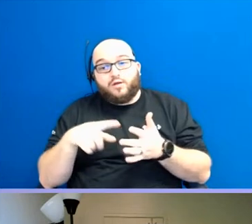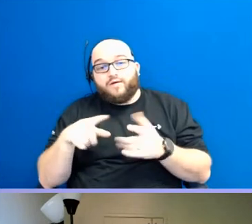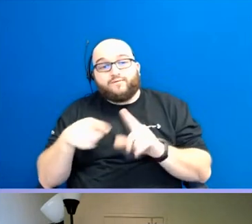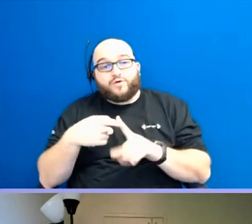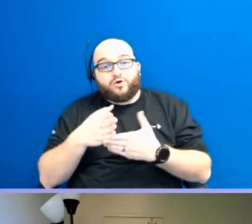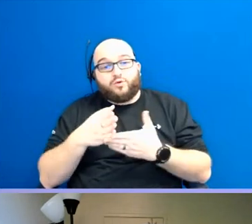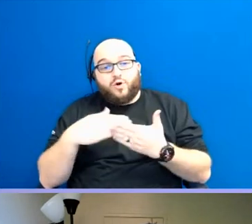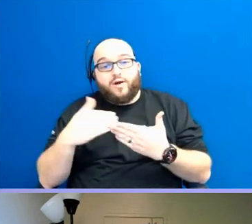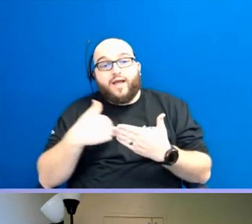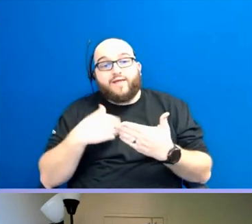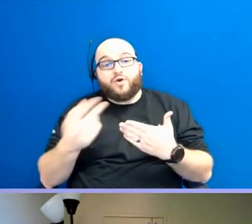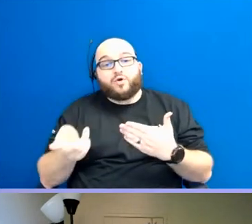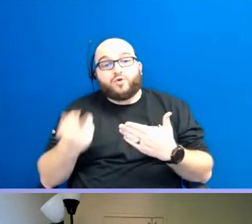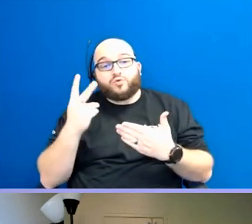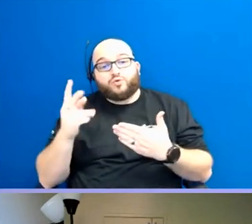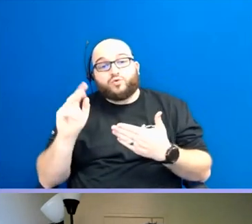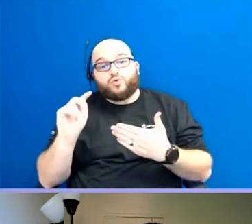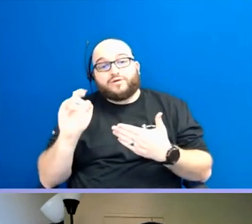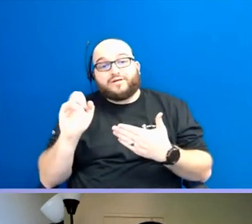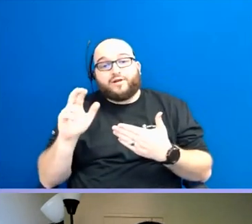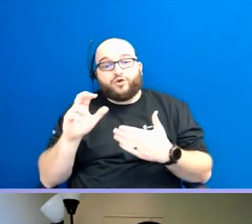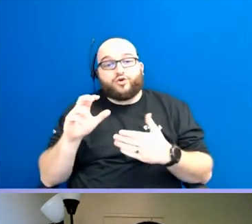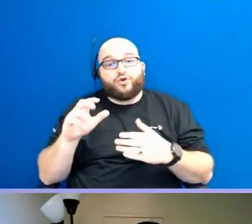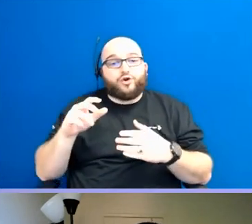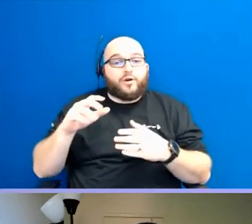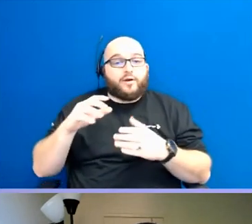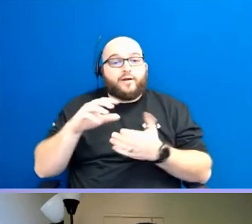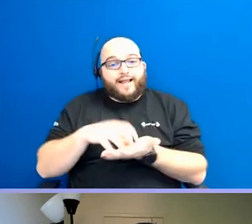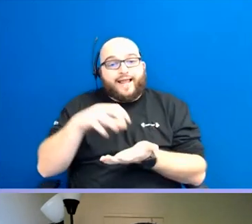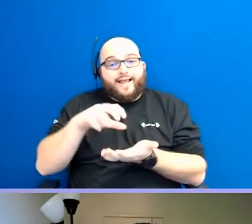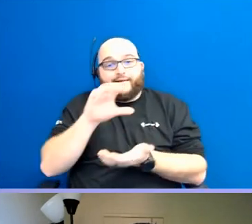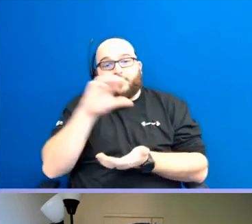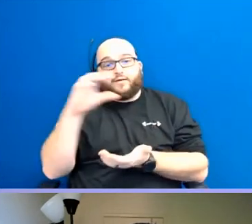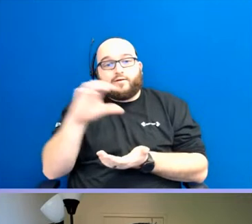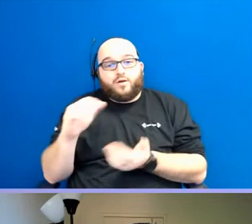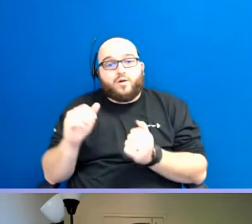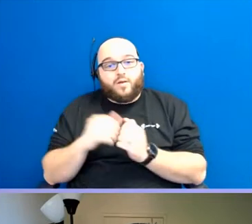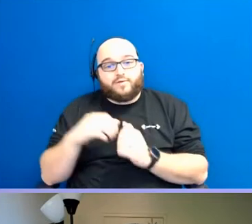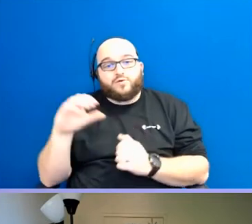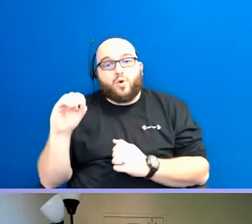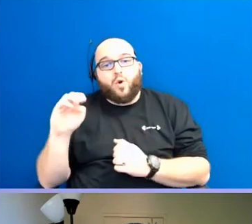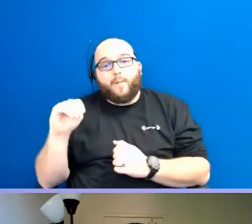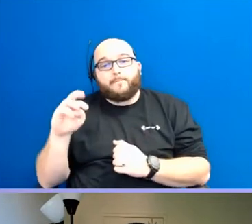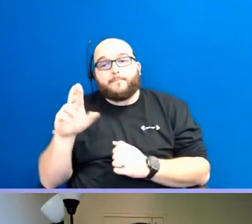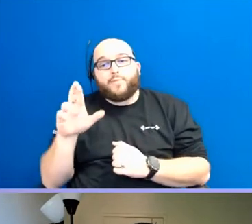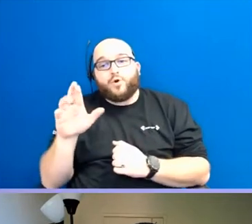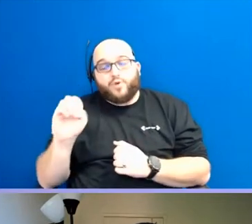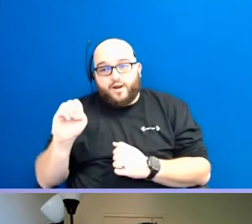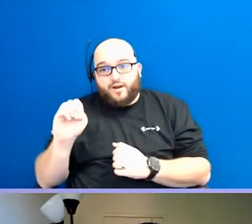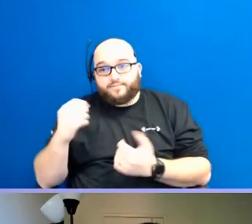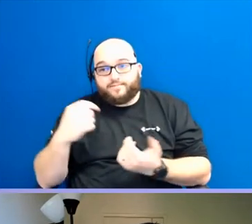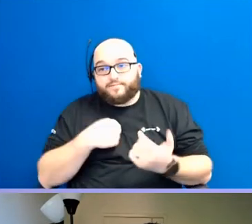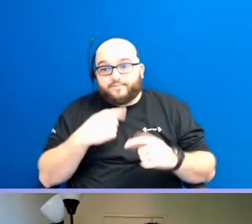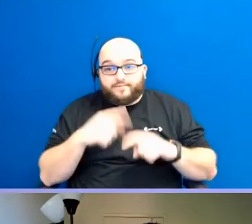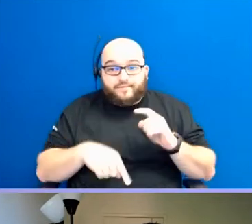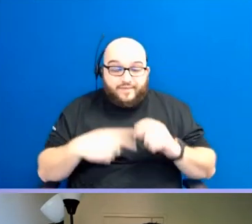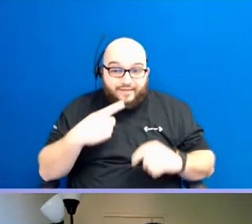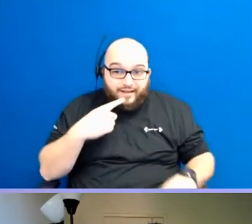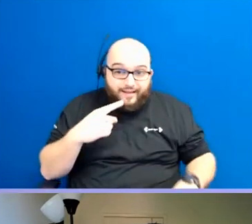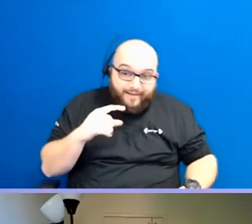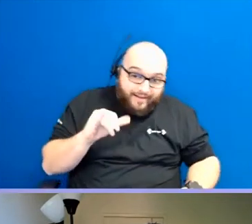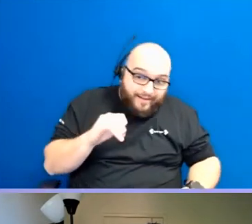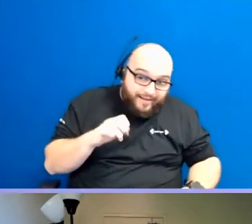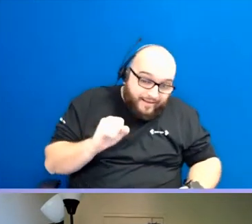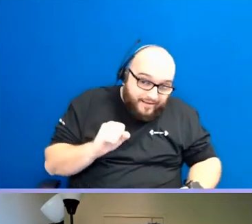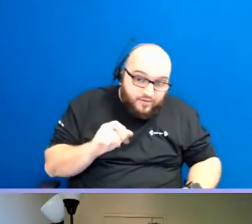prompt, we have a 2-tier purple ombre birthday cake. And I can't even say yes or no. Is